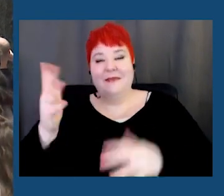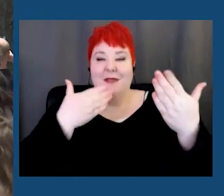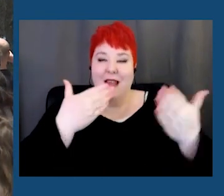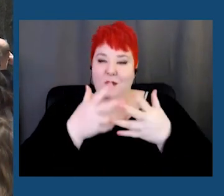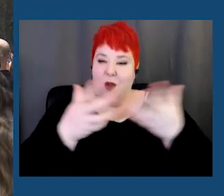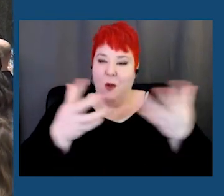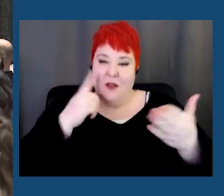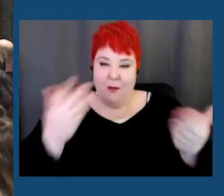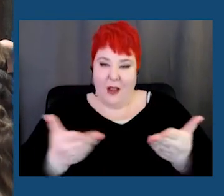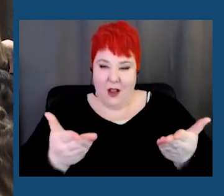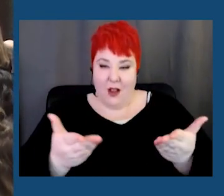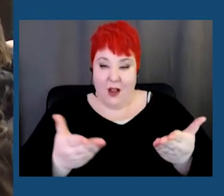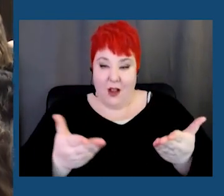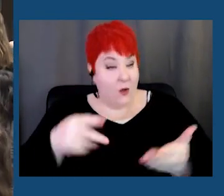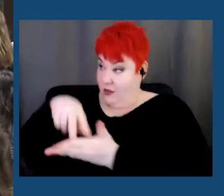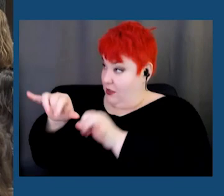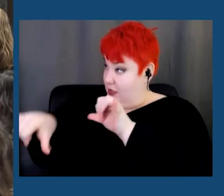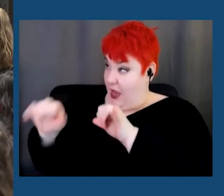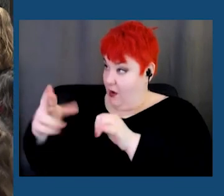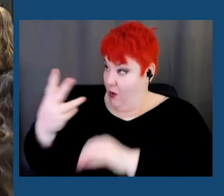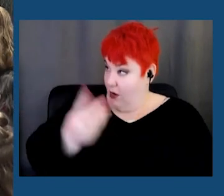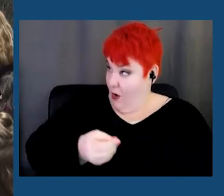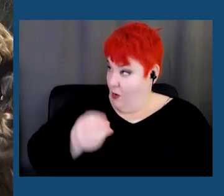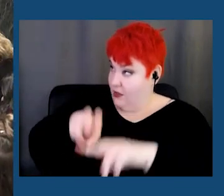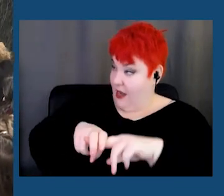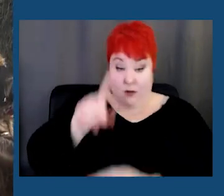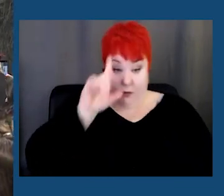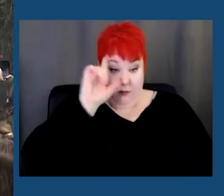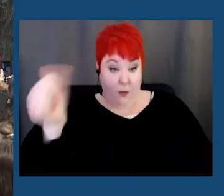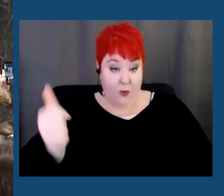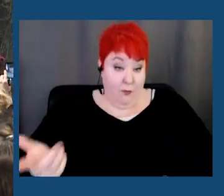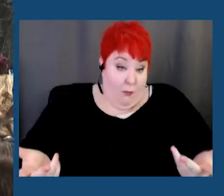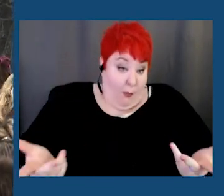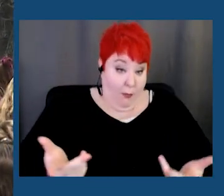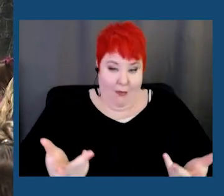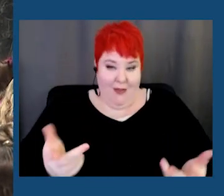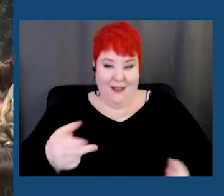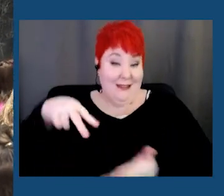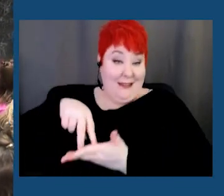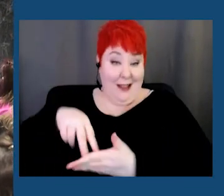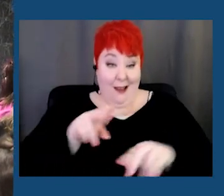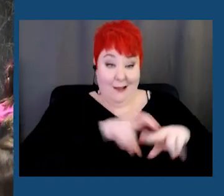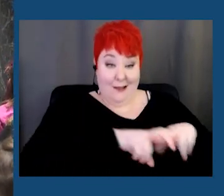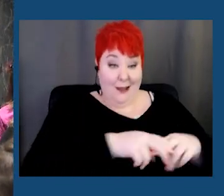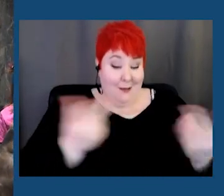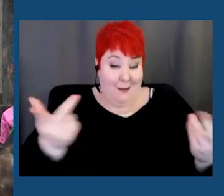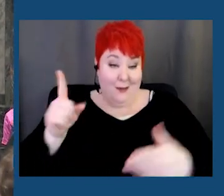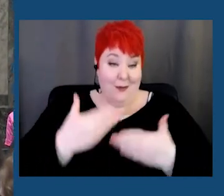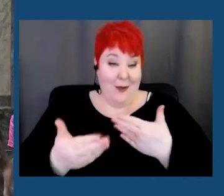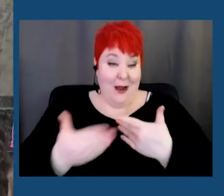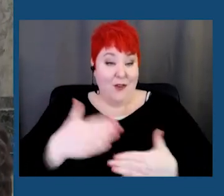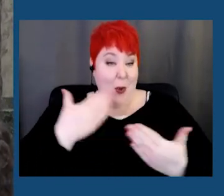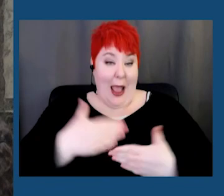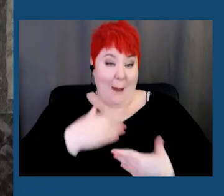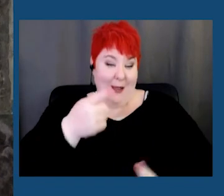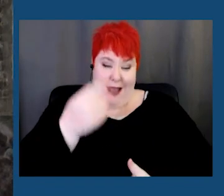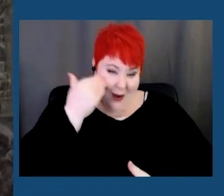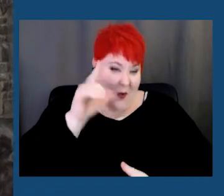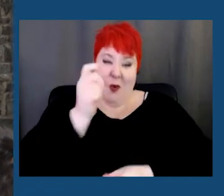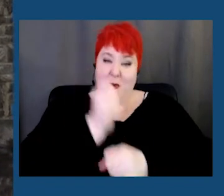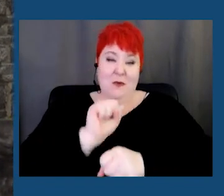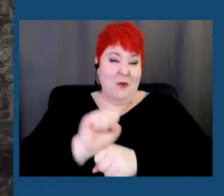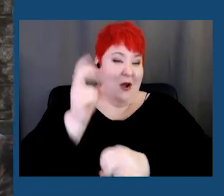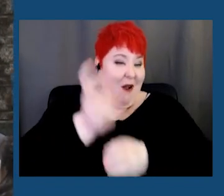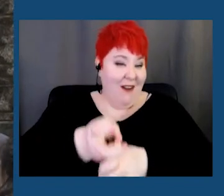here. You can stay. You can go sit down. You want to sit down? Whatever makes you happy, LG. I know how hard you work. And so I am